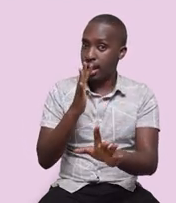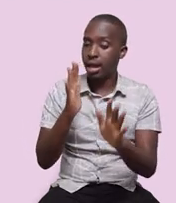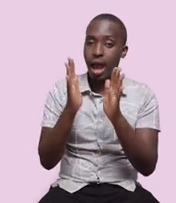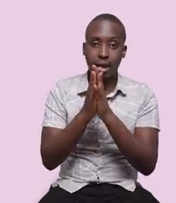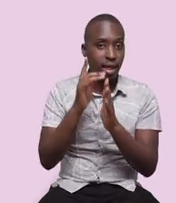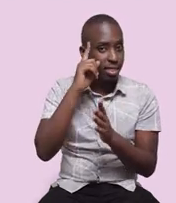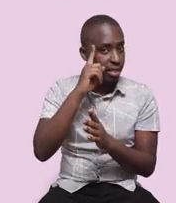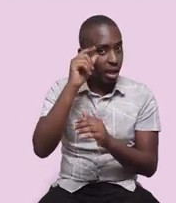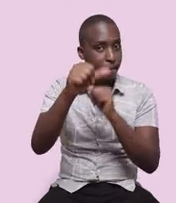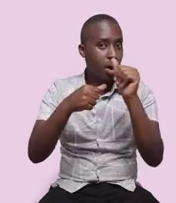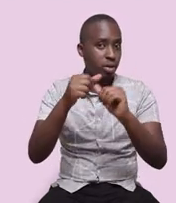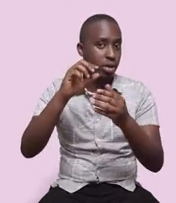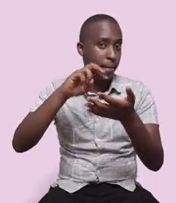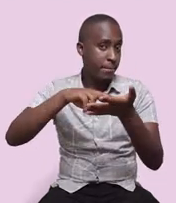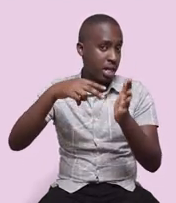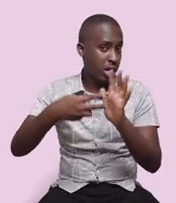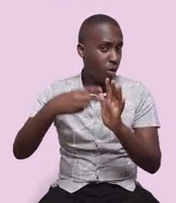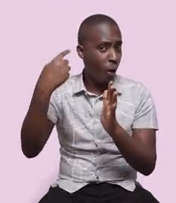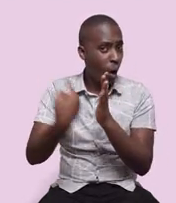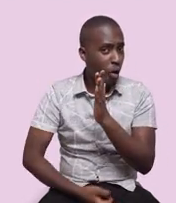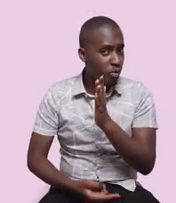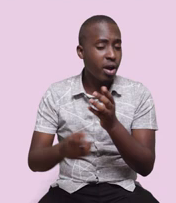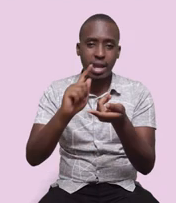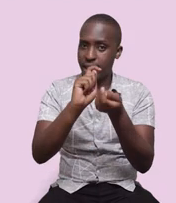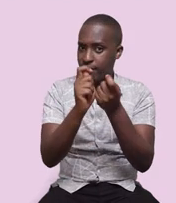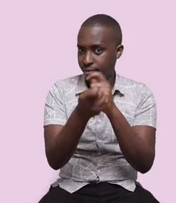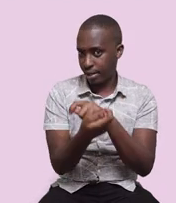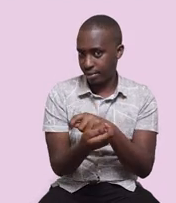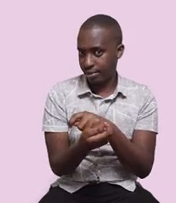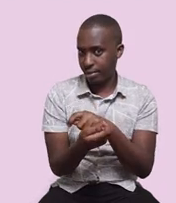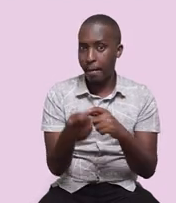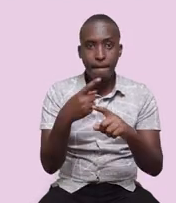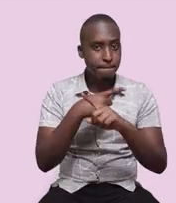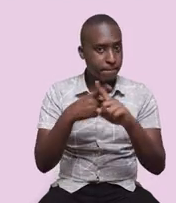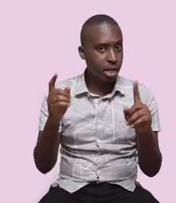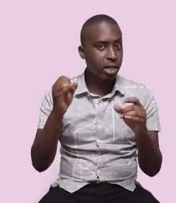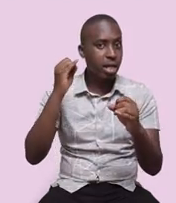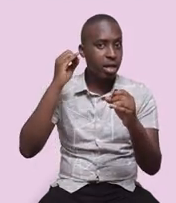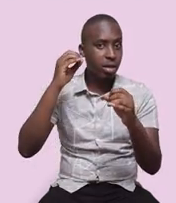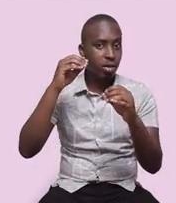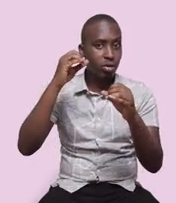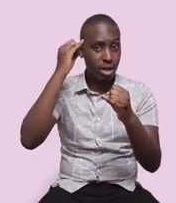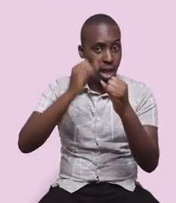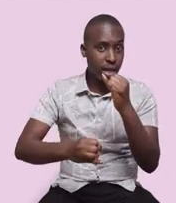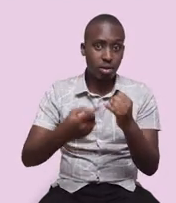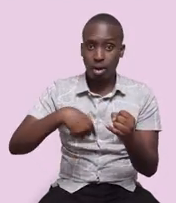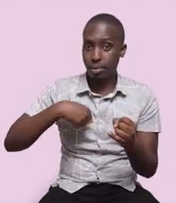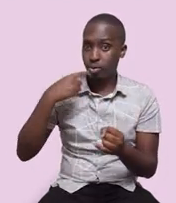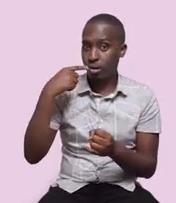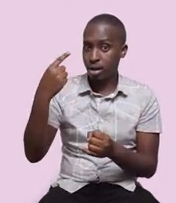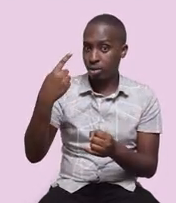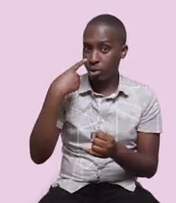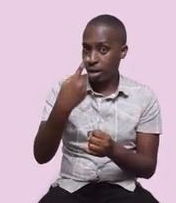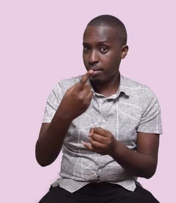and think about the meaning of the inverse. But at the end, we will look at the